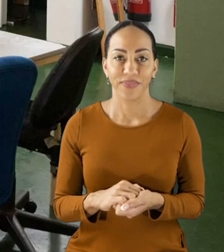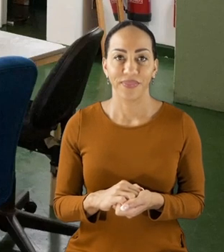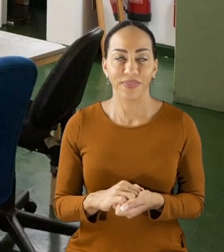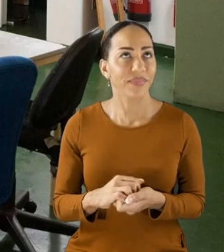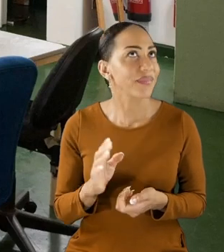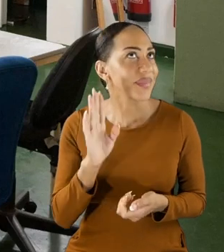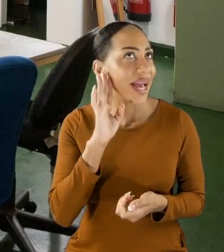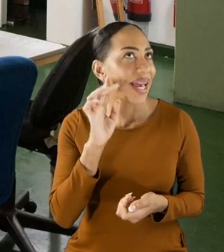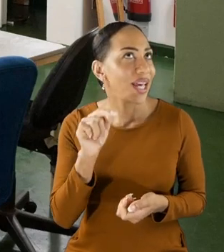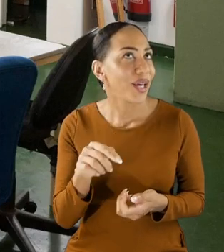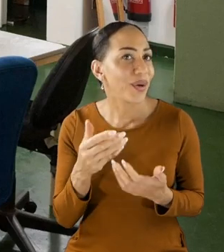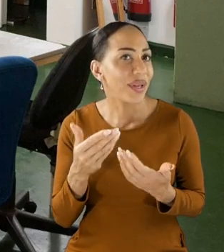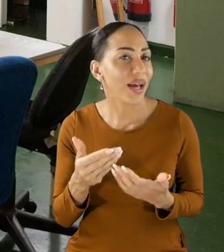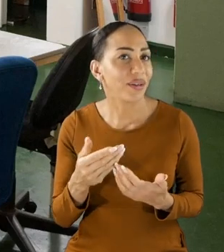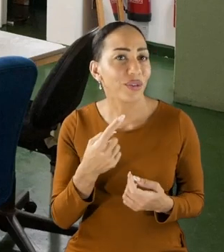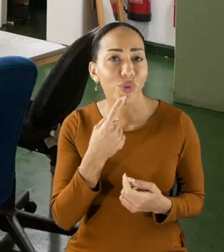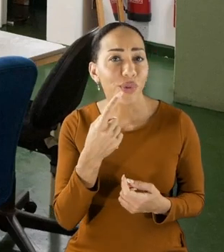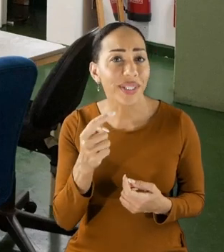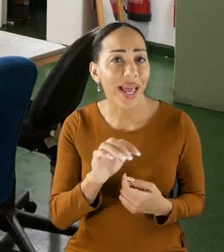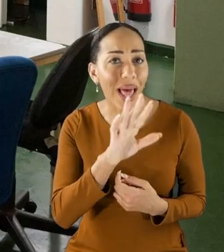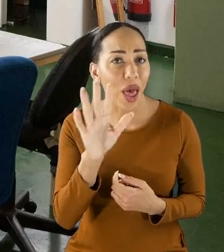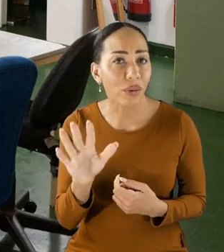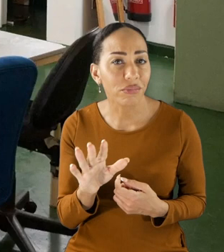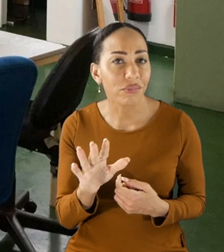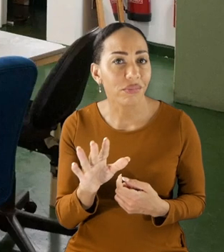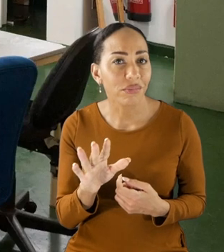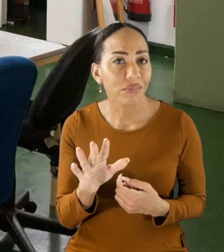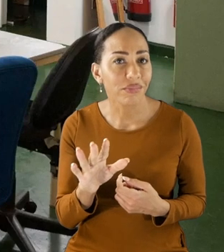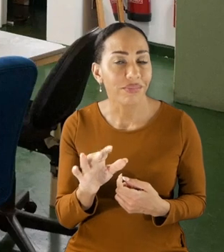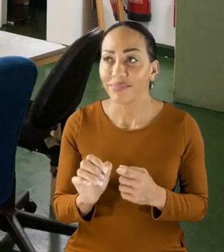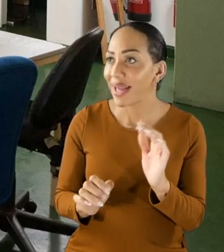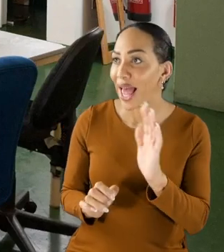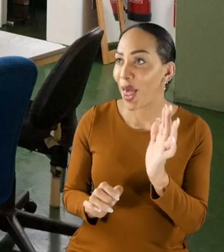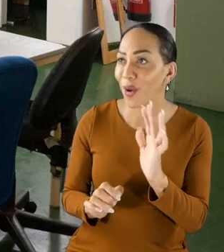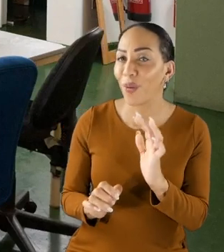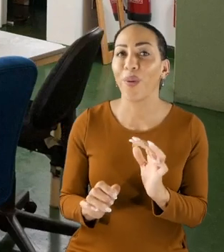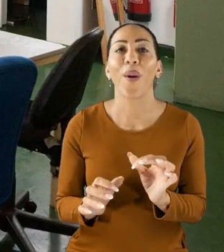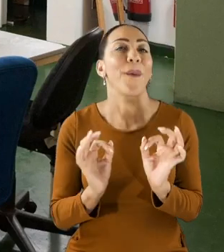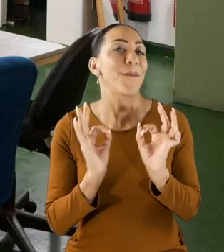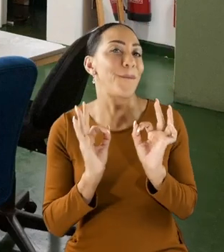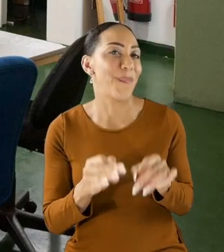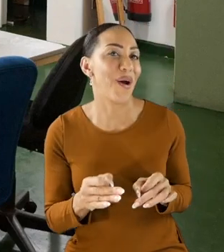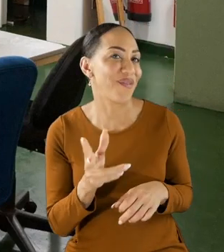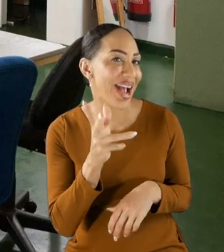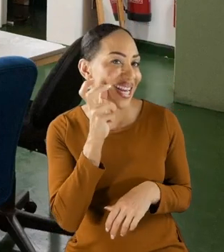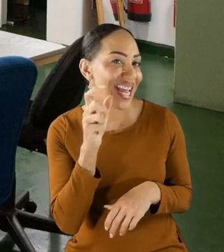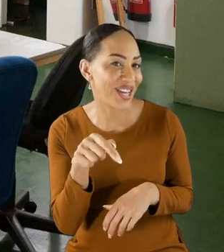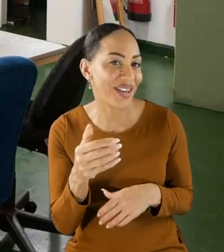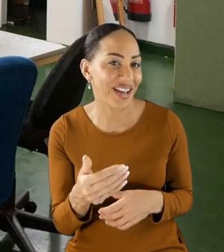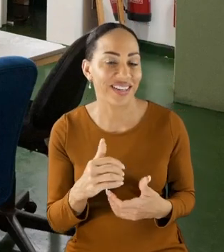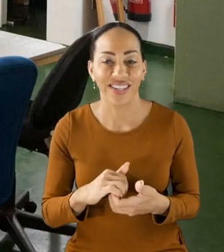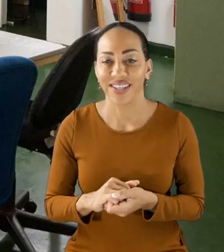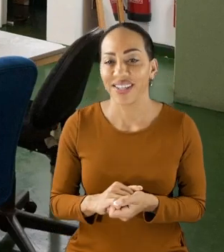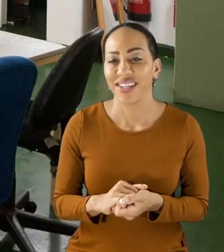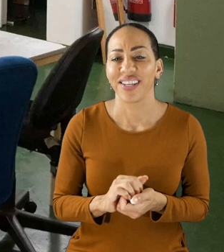And I can play your audio. Can I hear you now, Jamie? Can you just say hello? I can hear you. Hello. Oh, perfect. I can